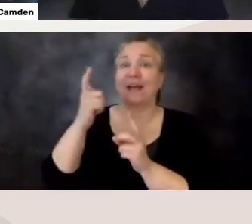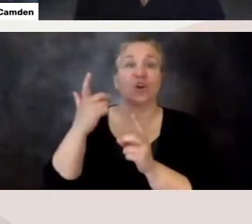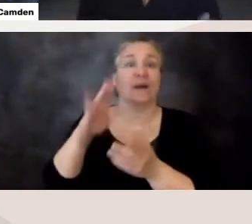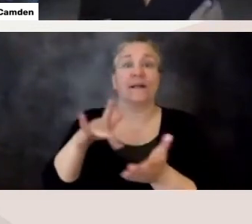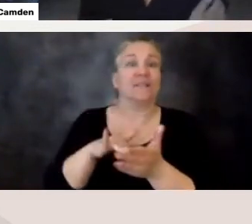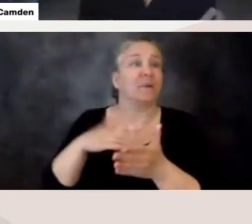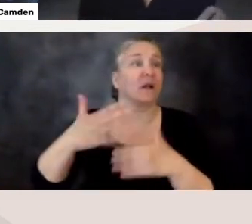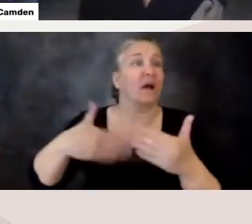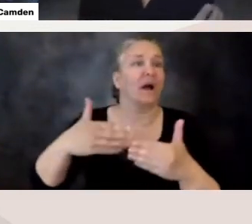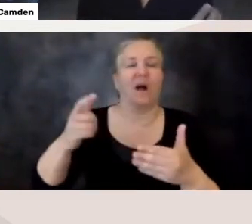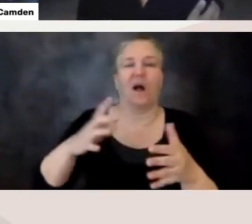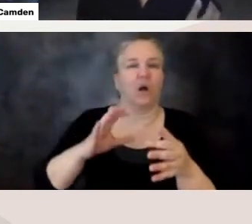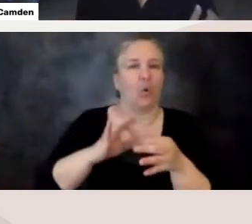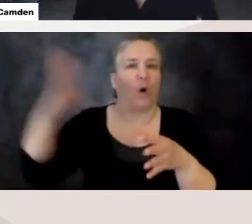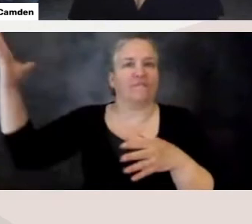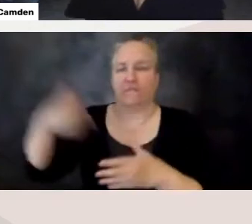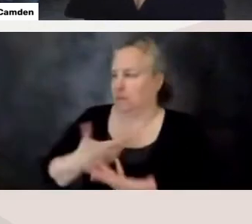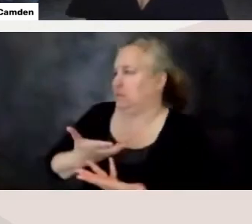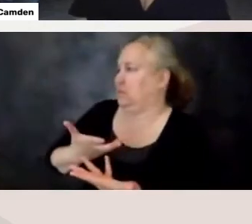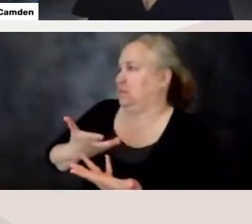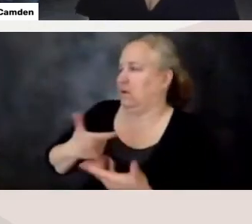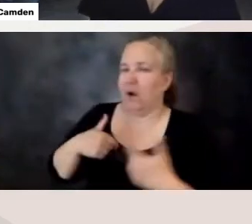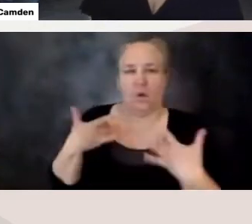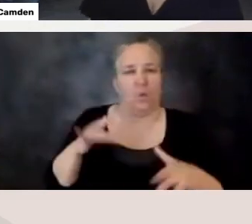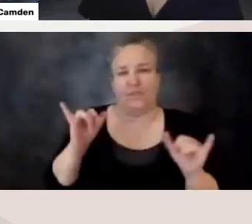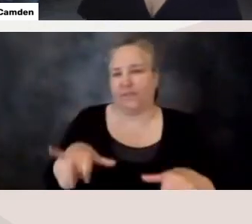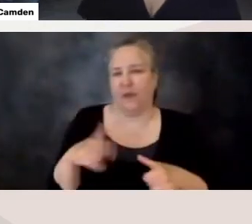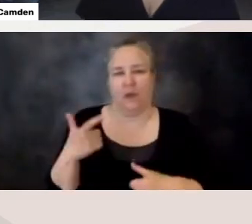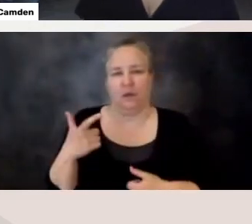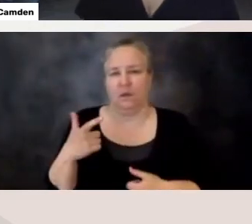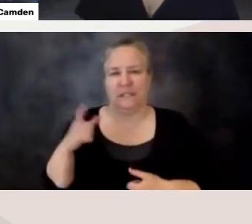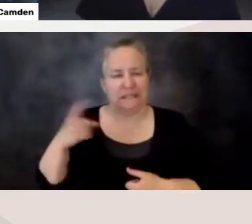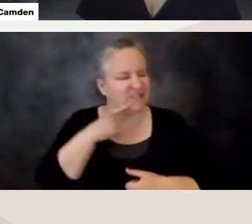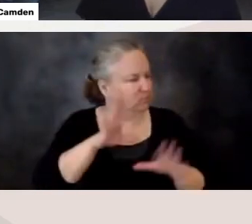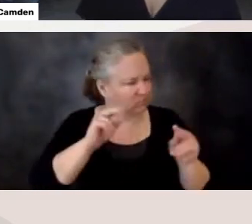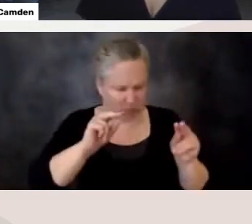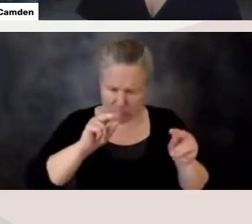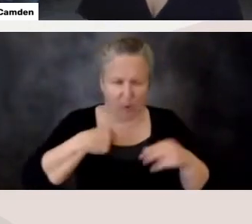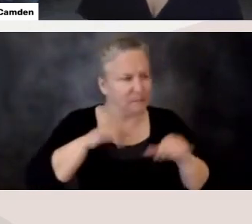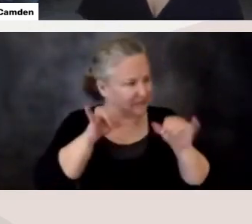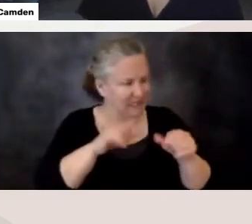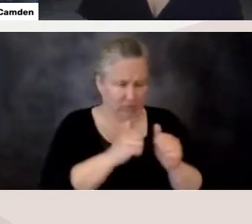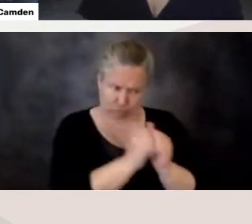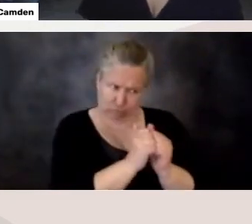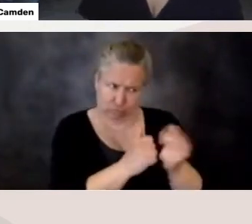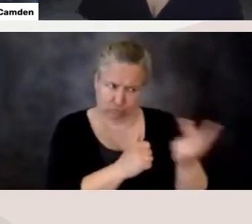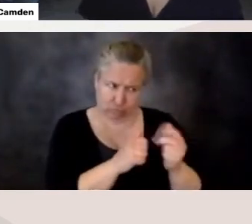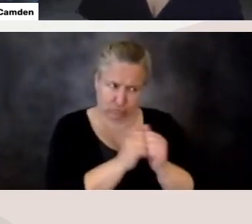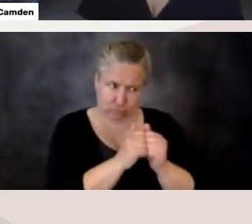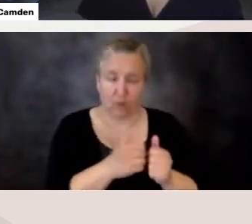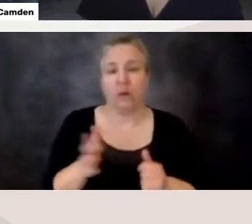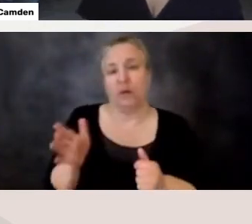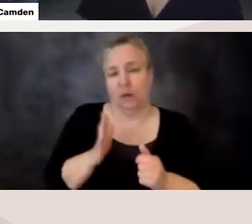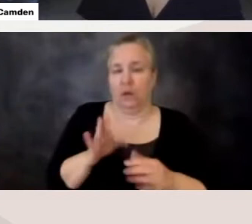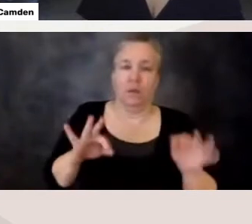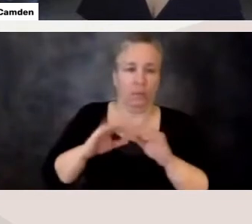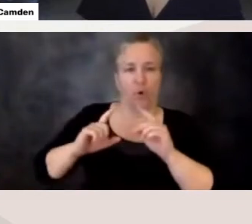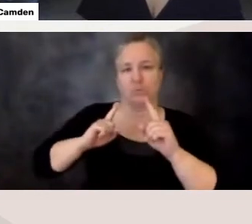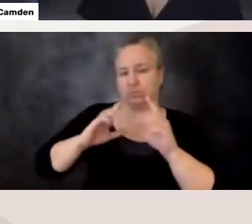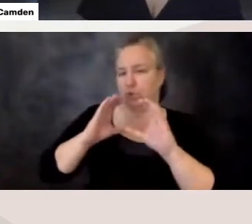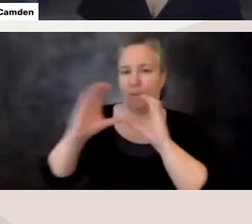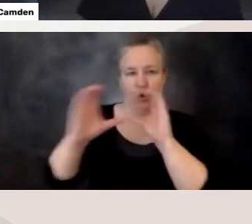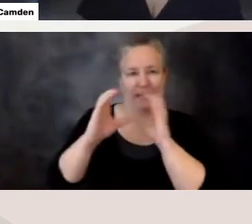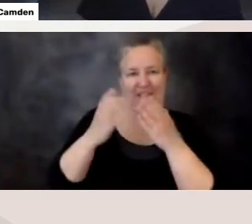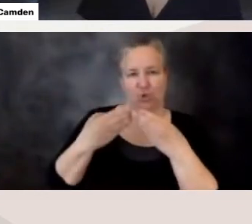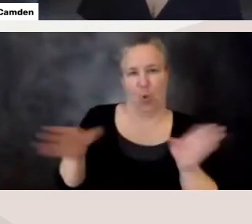of things when I'm going through it all or whatever. And he was like, I'm not going anywhere, so it's just a lot of communication between us. And